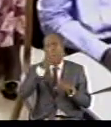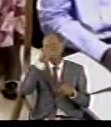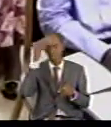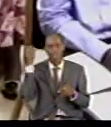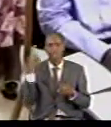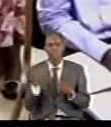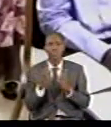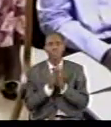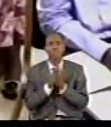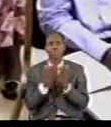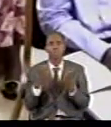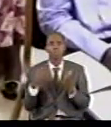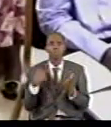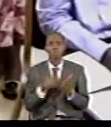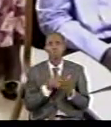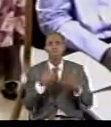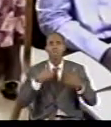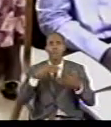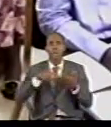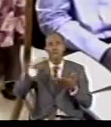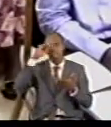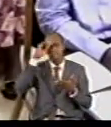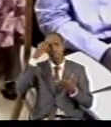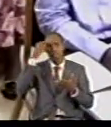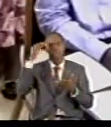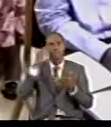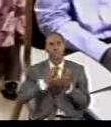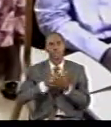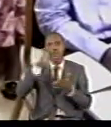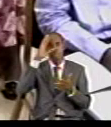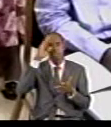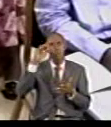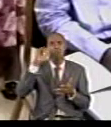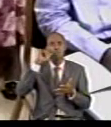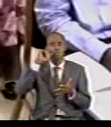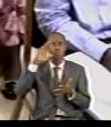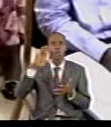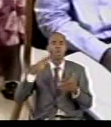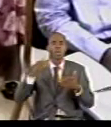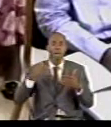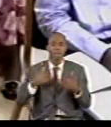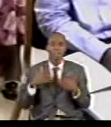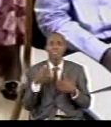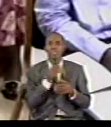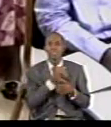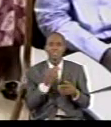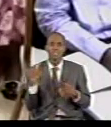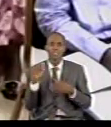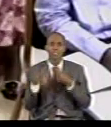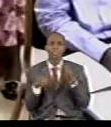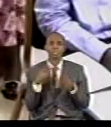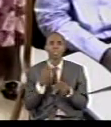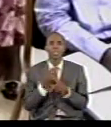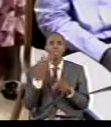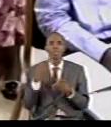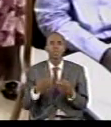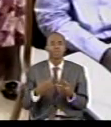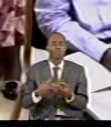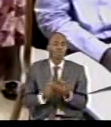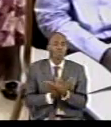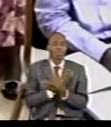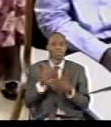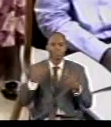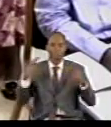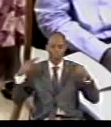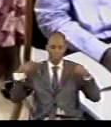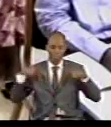learned, because that man, that woman has such an imposing personality. And he looks at us and